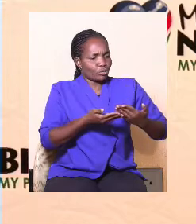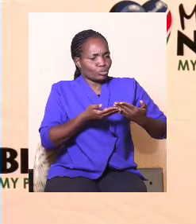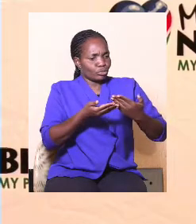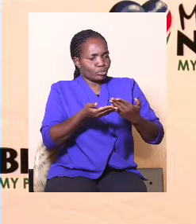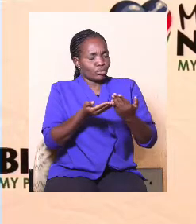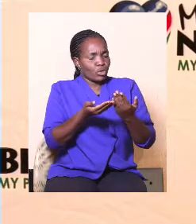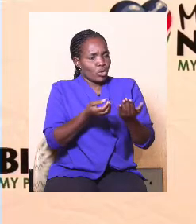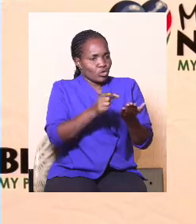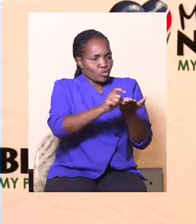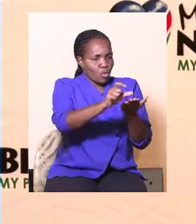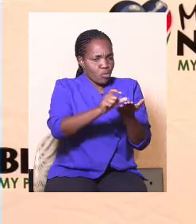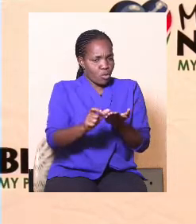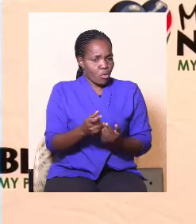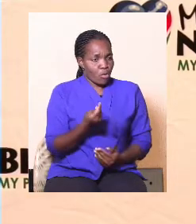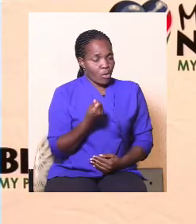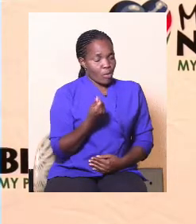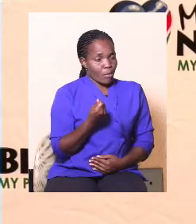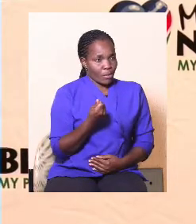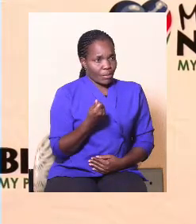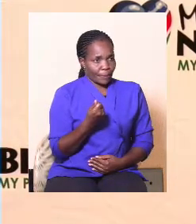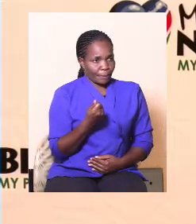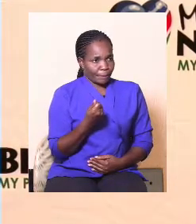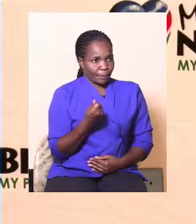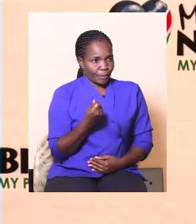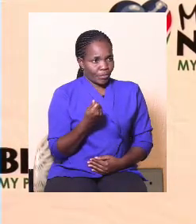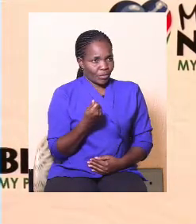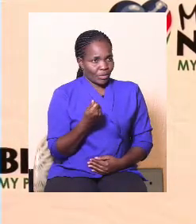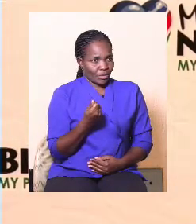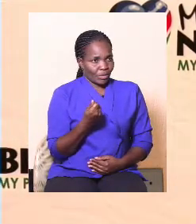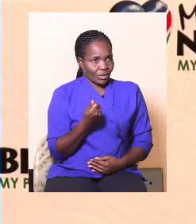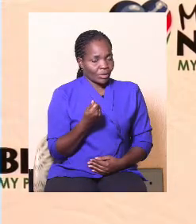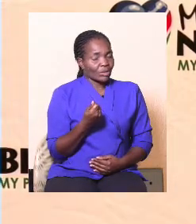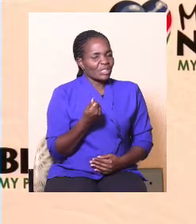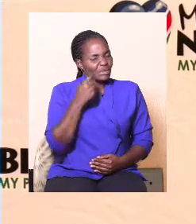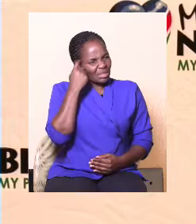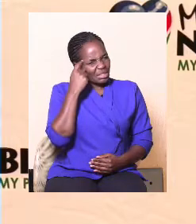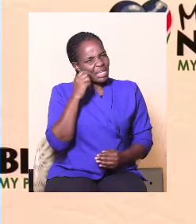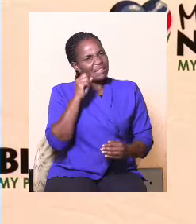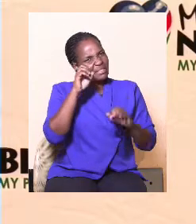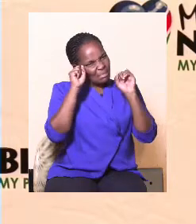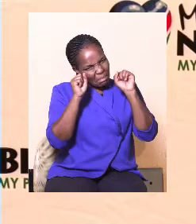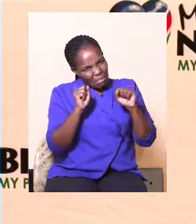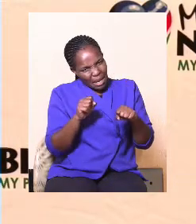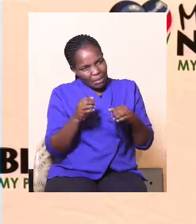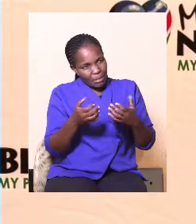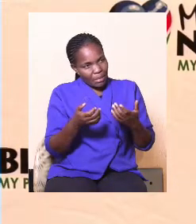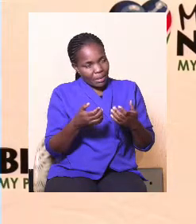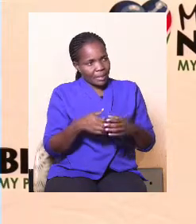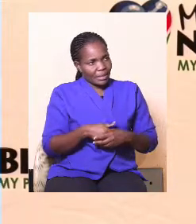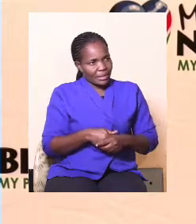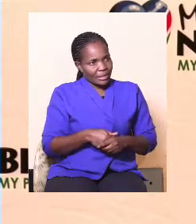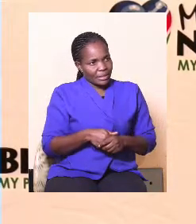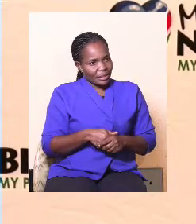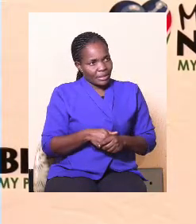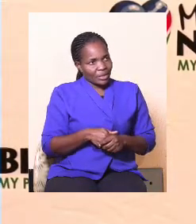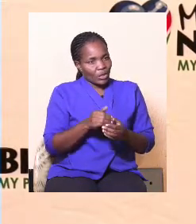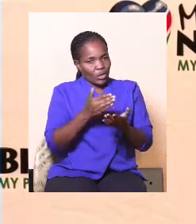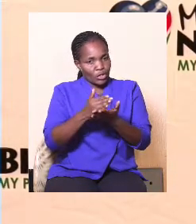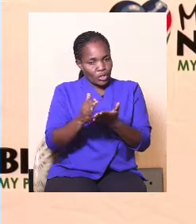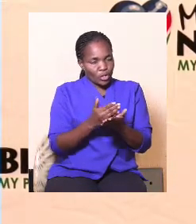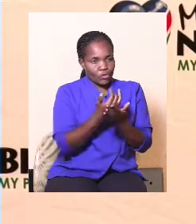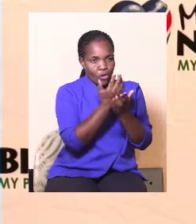can put it that way. So the principle of affordability comes into equation. So as the equity principle. I think with that, I'm